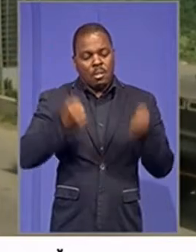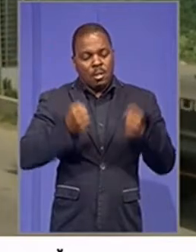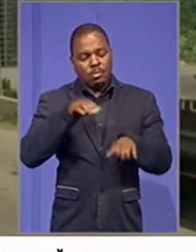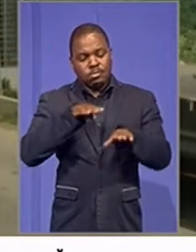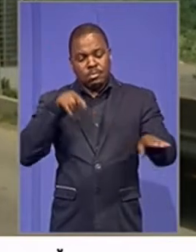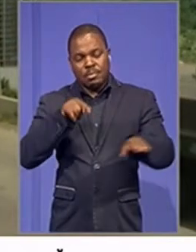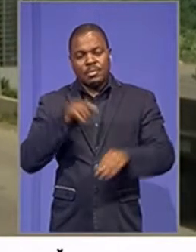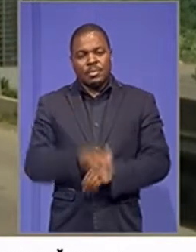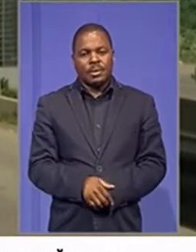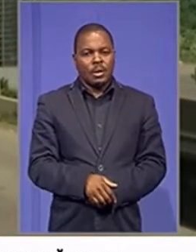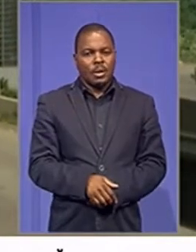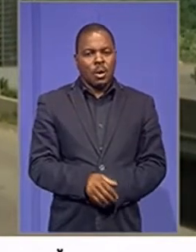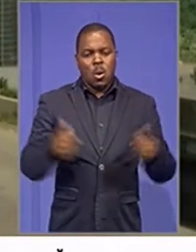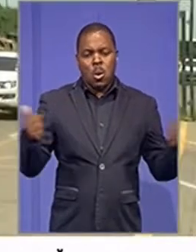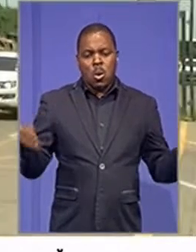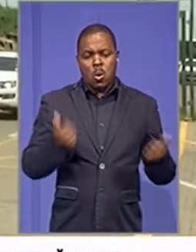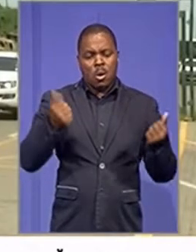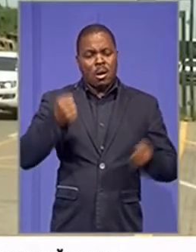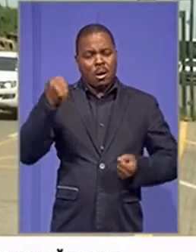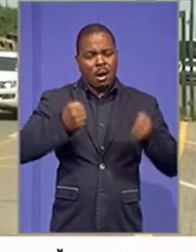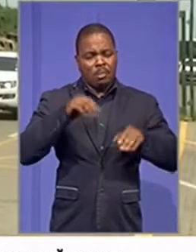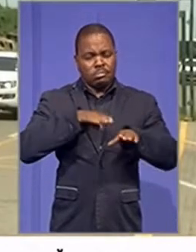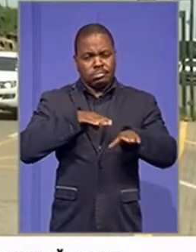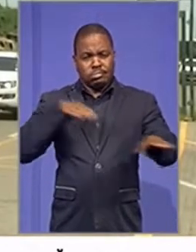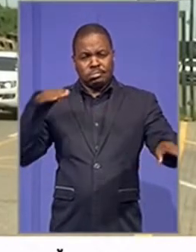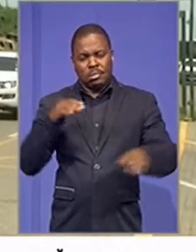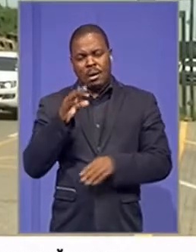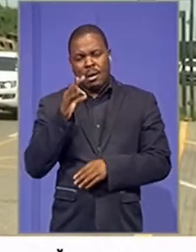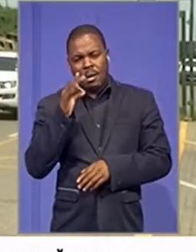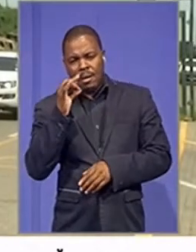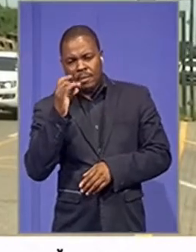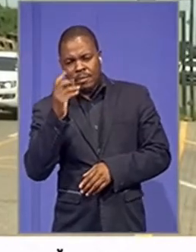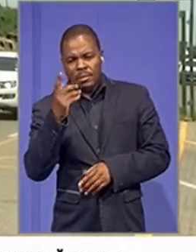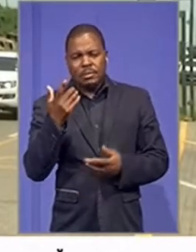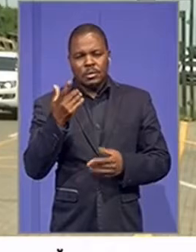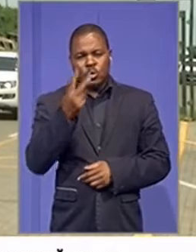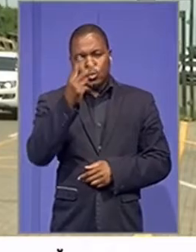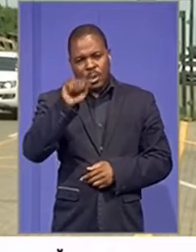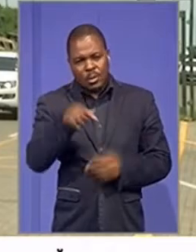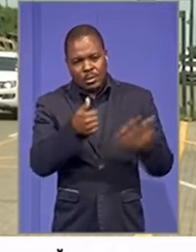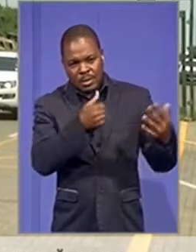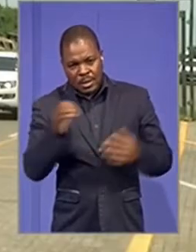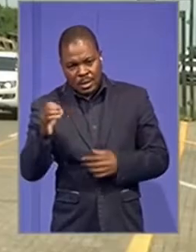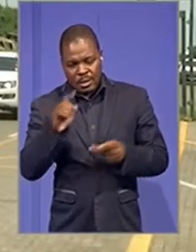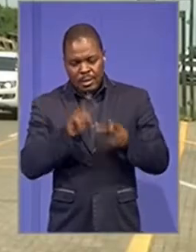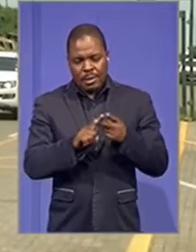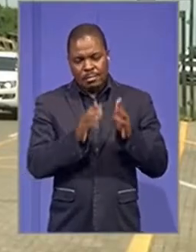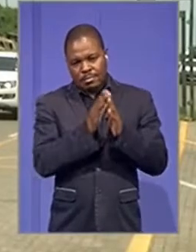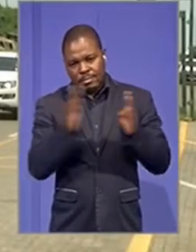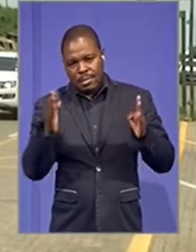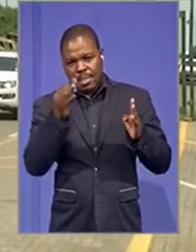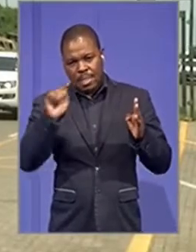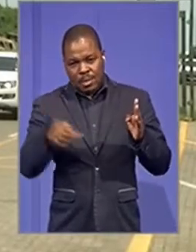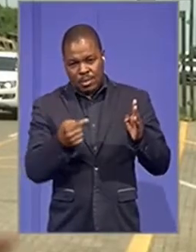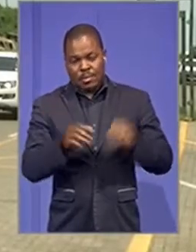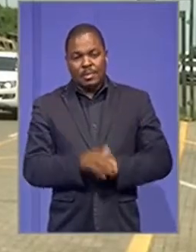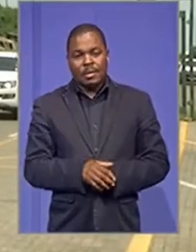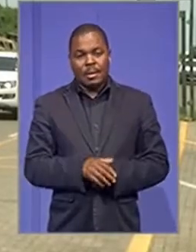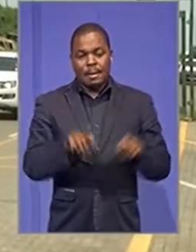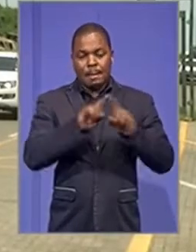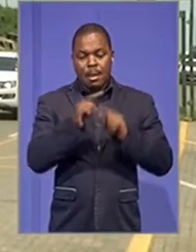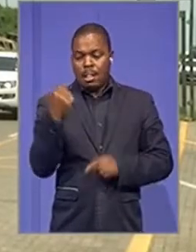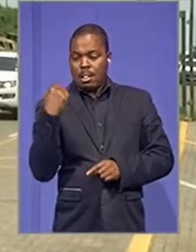The numbers have already picked up. Remember, daily we're dealing with between 2006 and 3000. For the